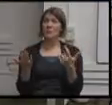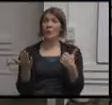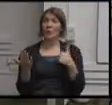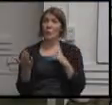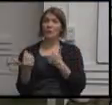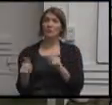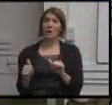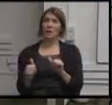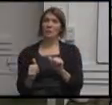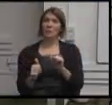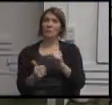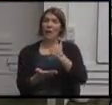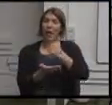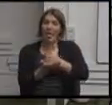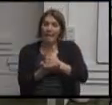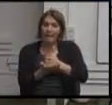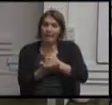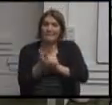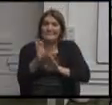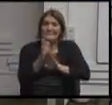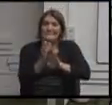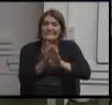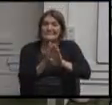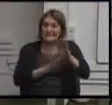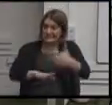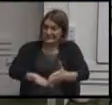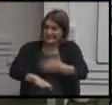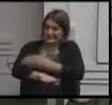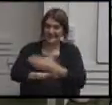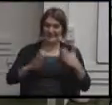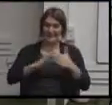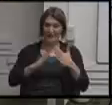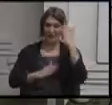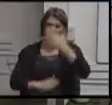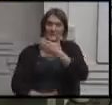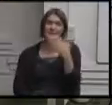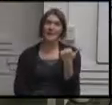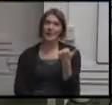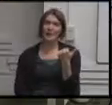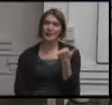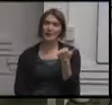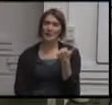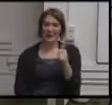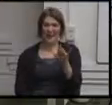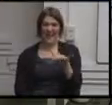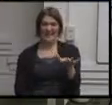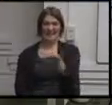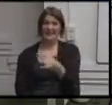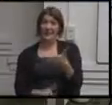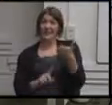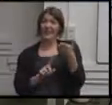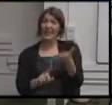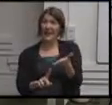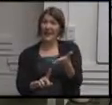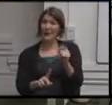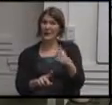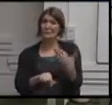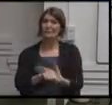manage and help grow the Downtown Improvement District. And that Downtown Improvement District is there